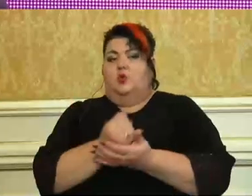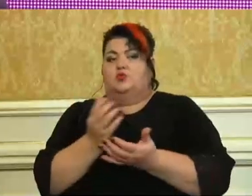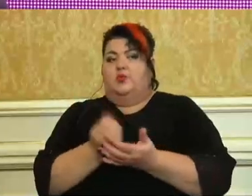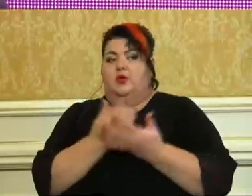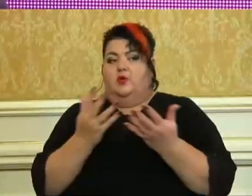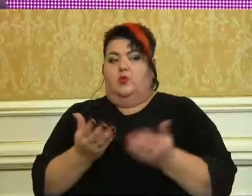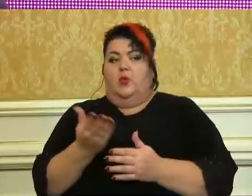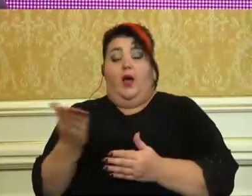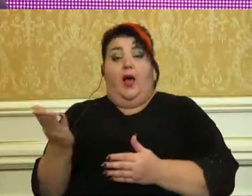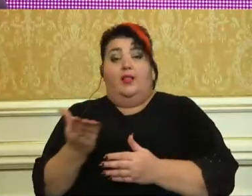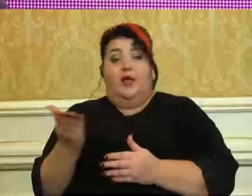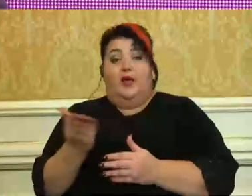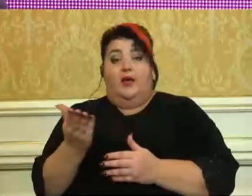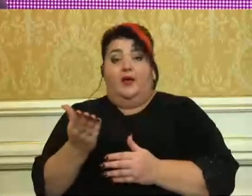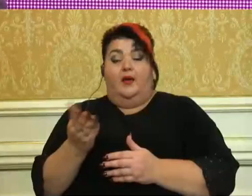tall poppy syndrome.